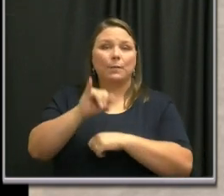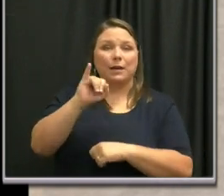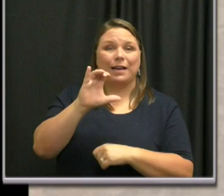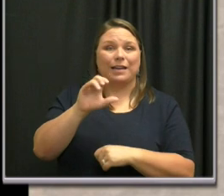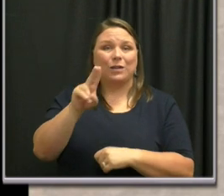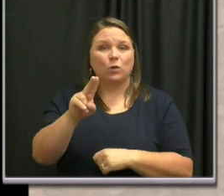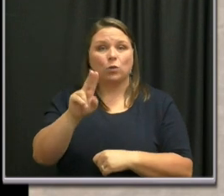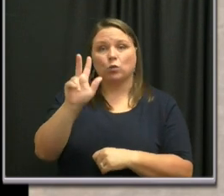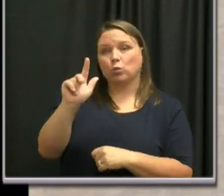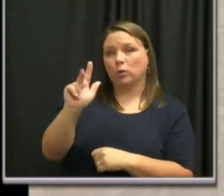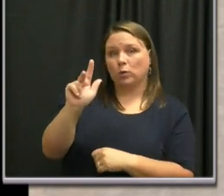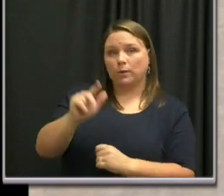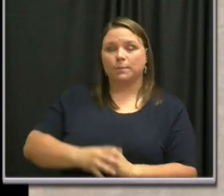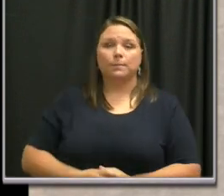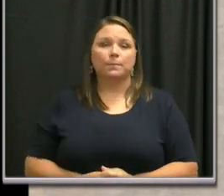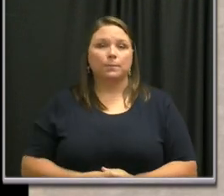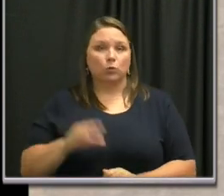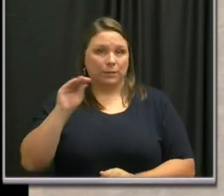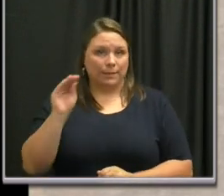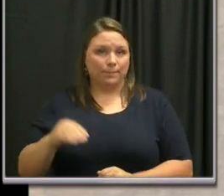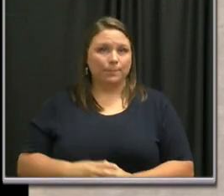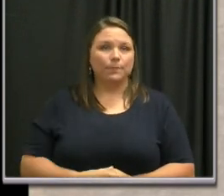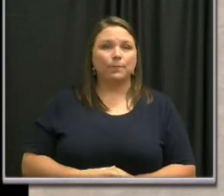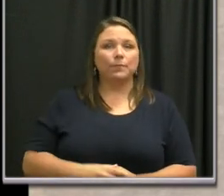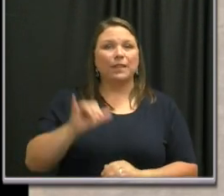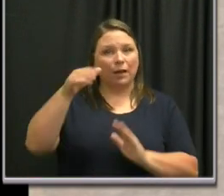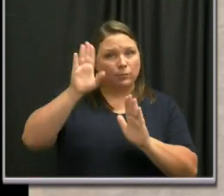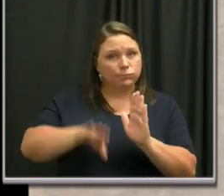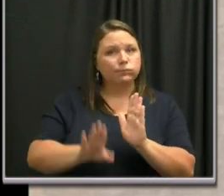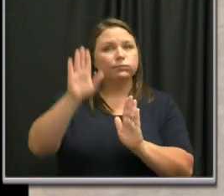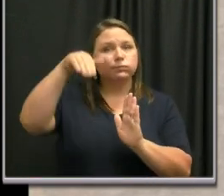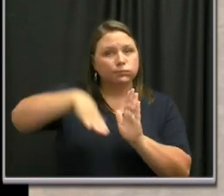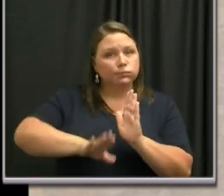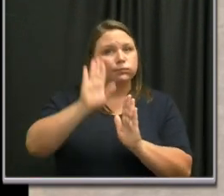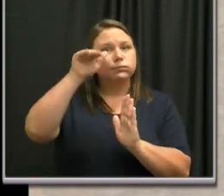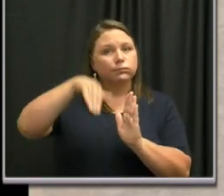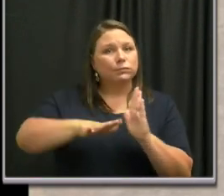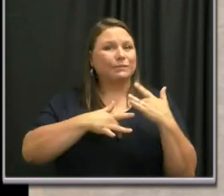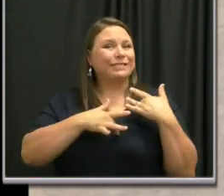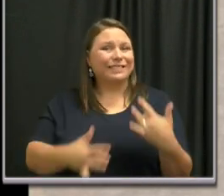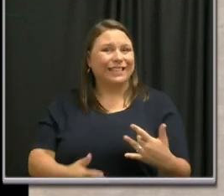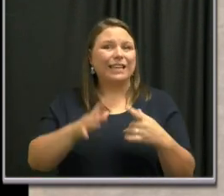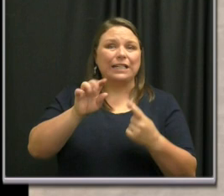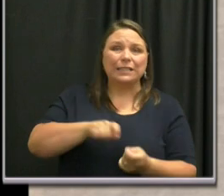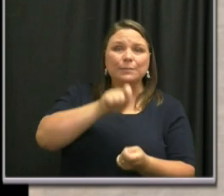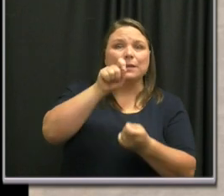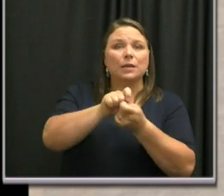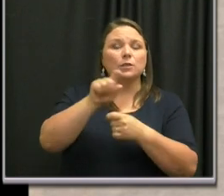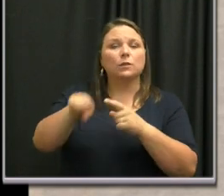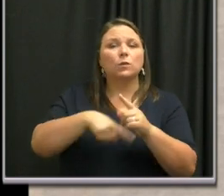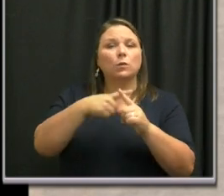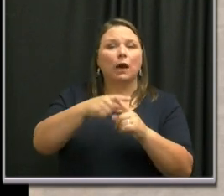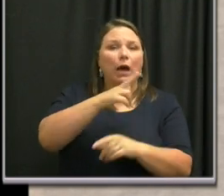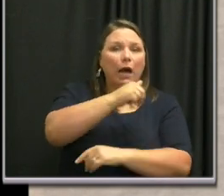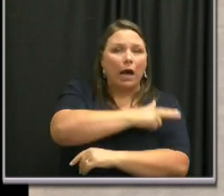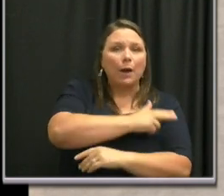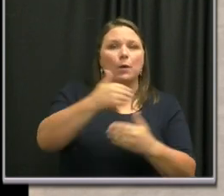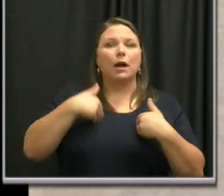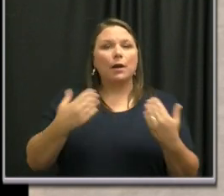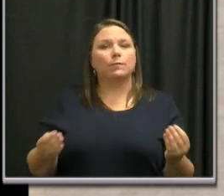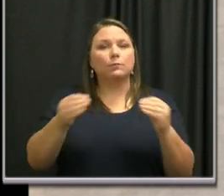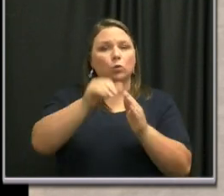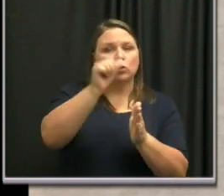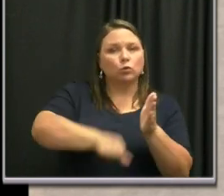at 23%. An ebb and flow is typical for these numbers, especially as hospitals are opening up and performing more